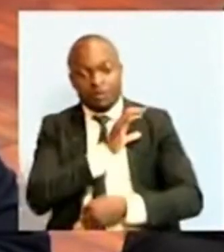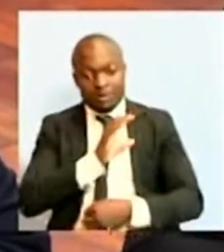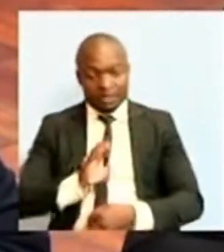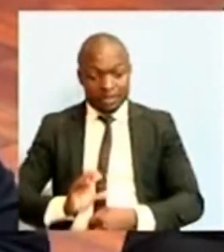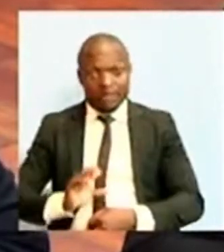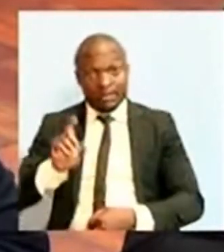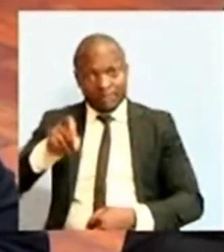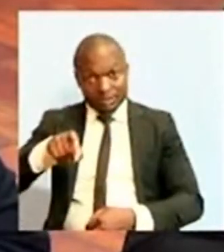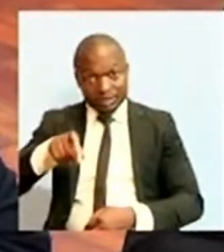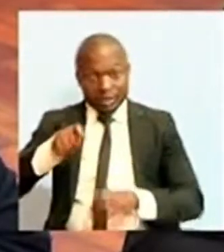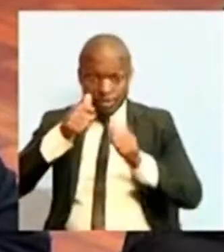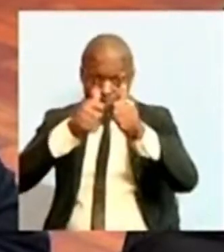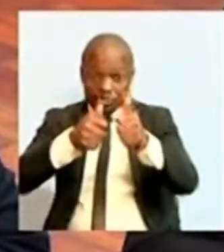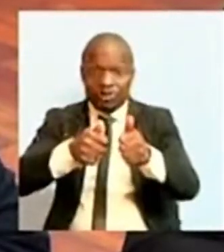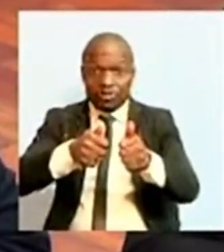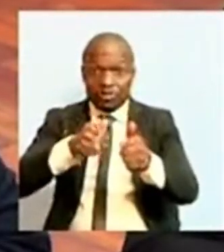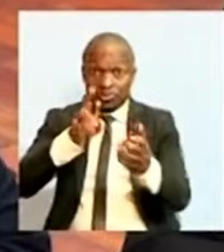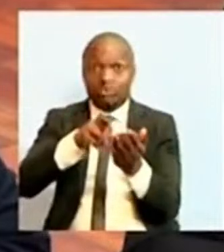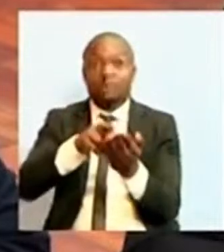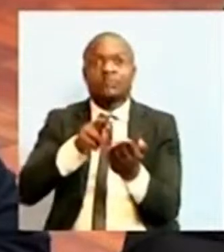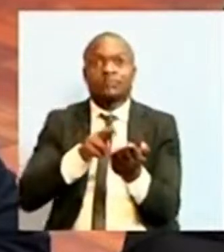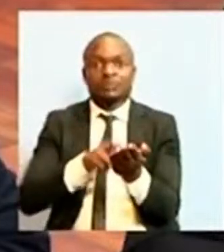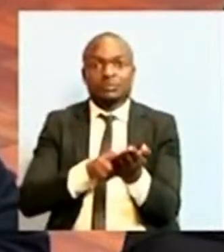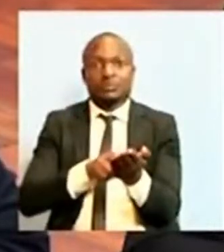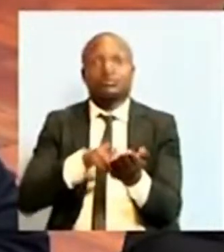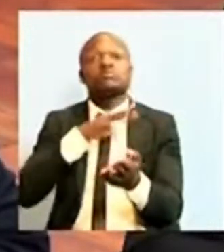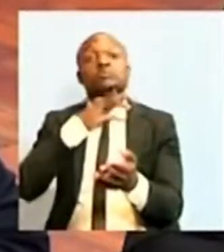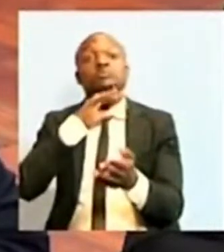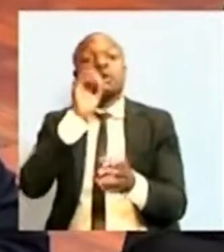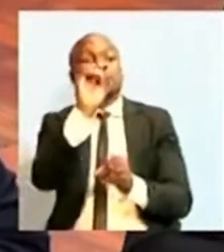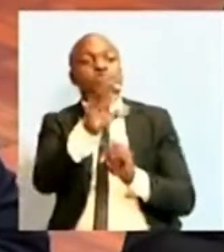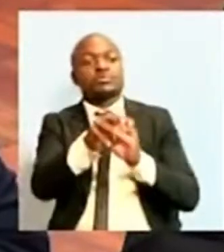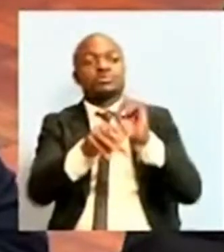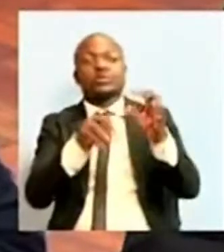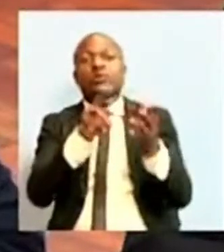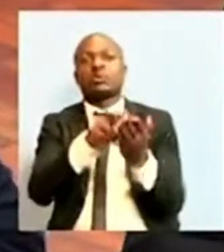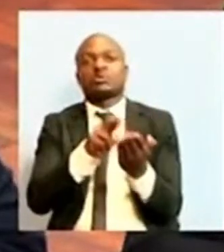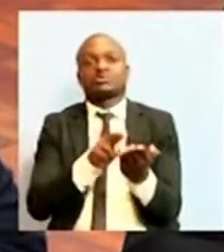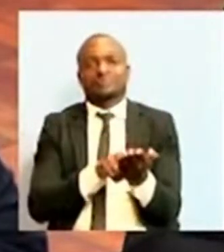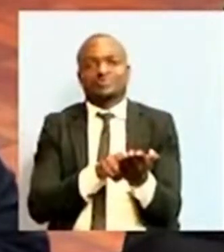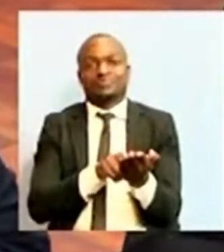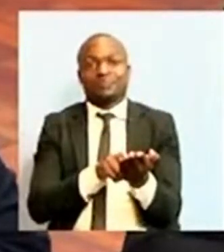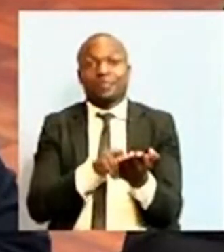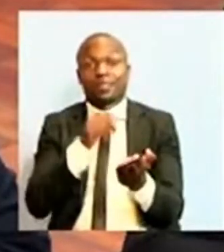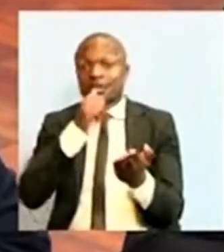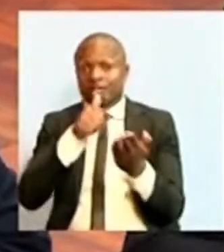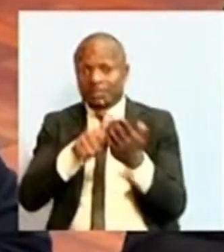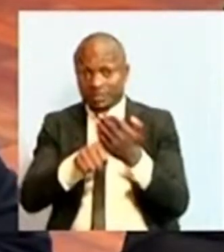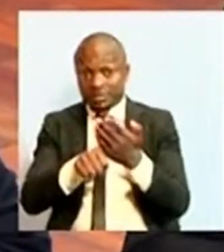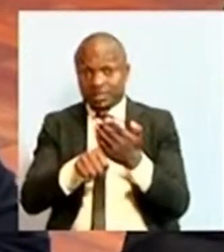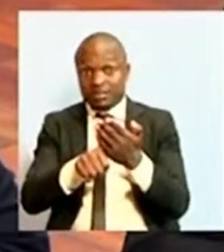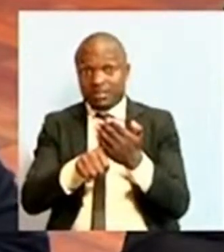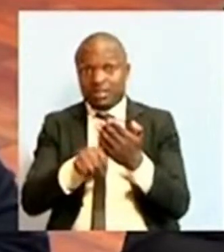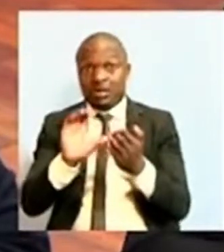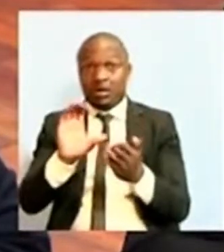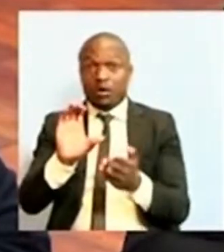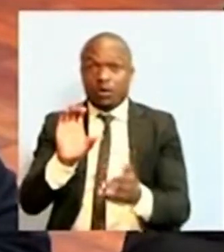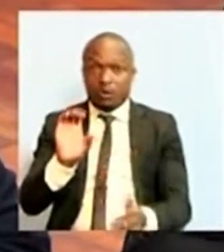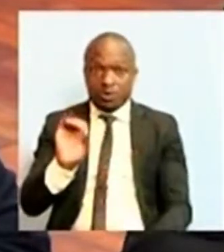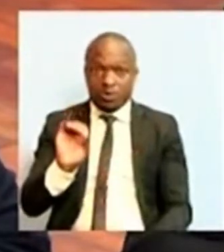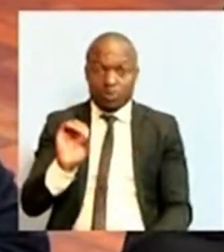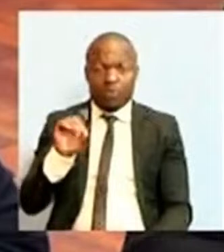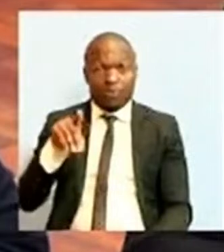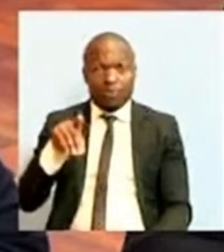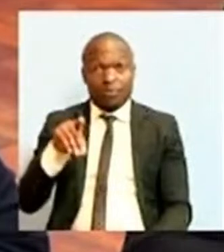the need to adhere to the requirements on the waste disposal regulations. The letter to Corp Waste and minutes of the